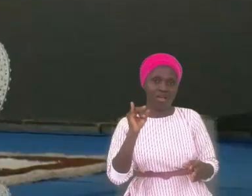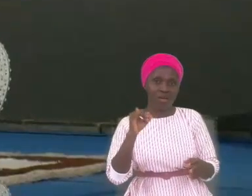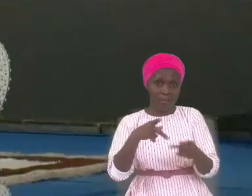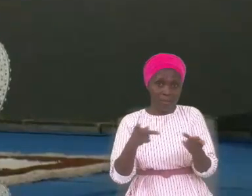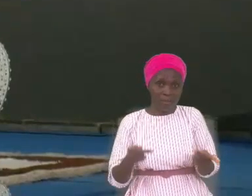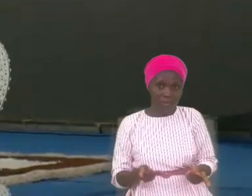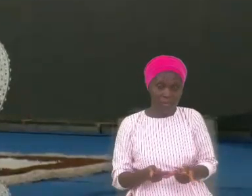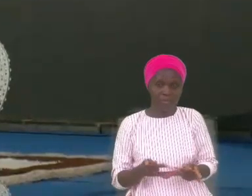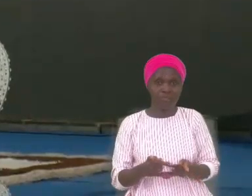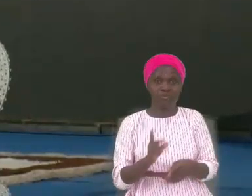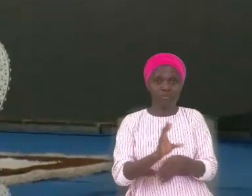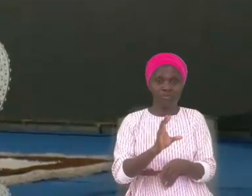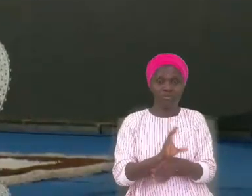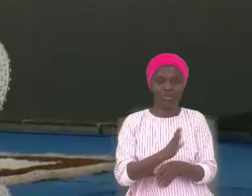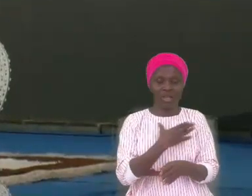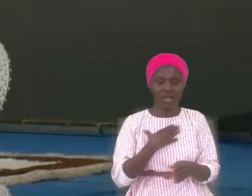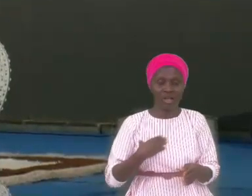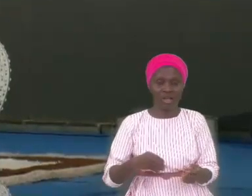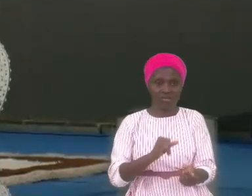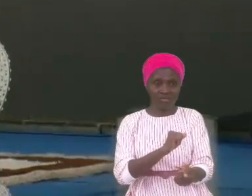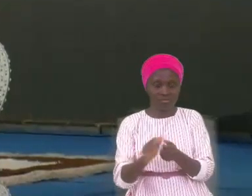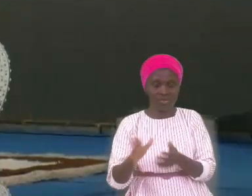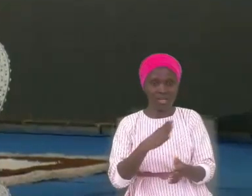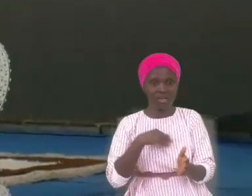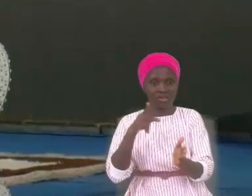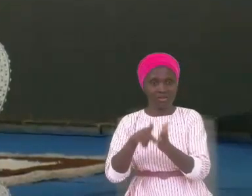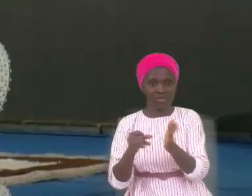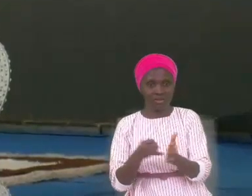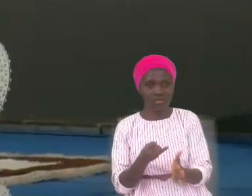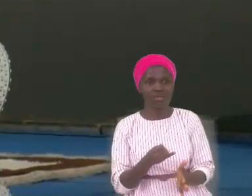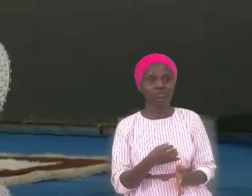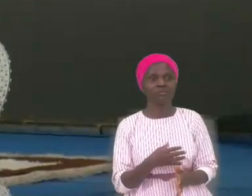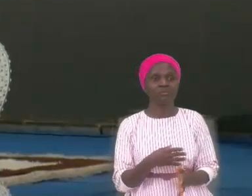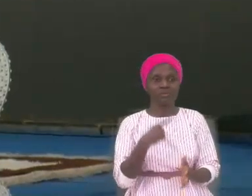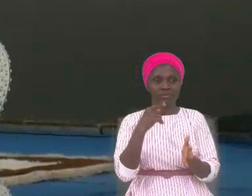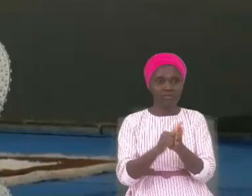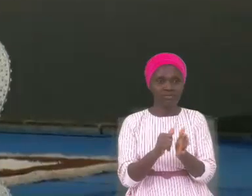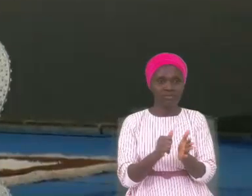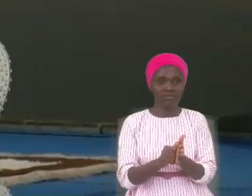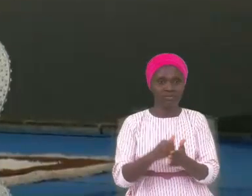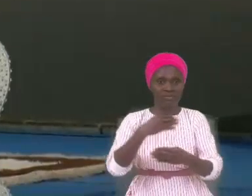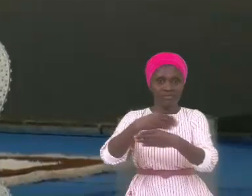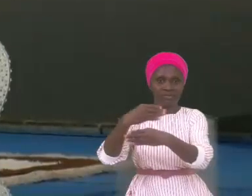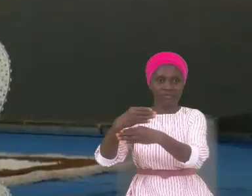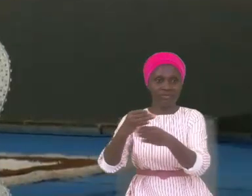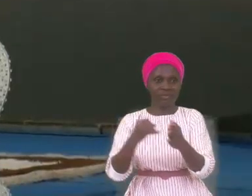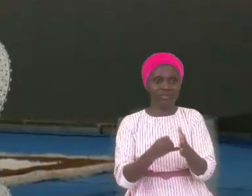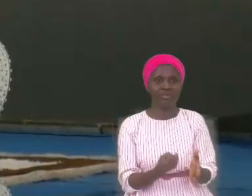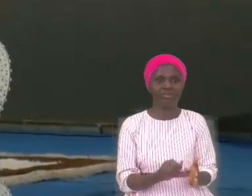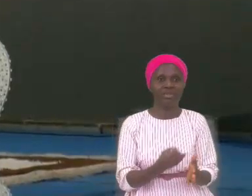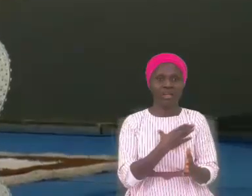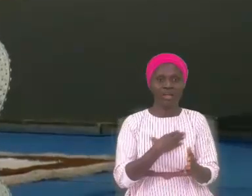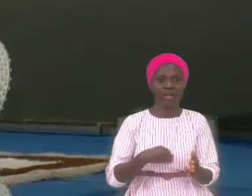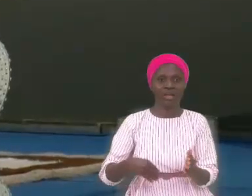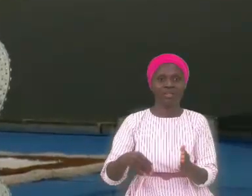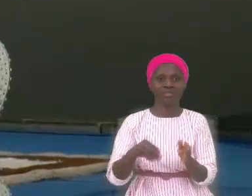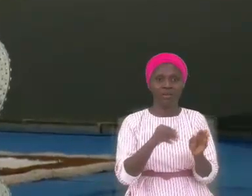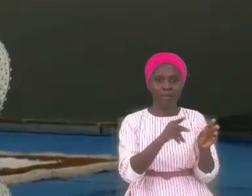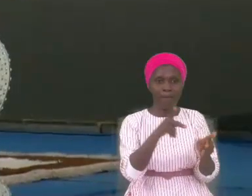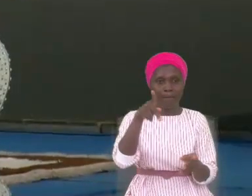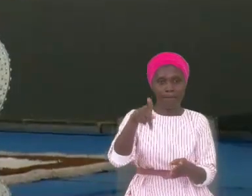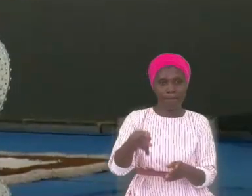stones thereof, and planted it with the choicest vine, and built a tower in